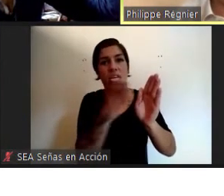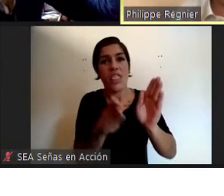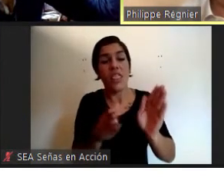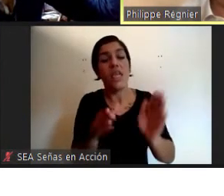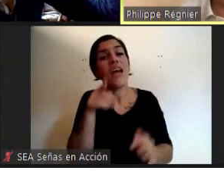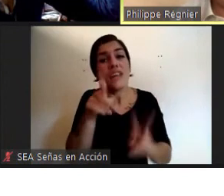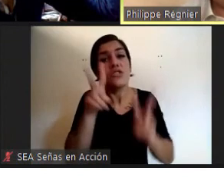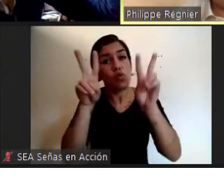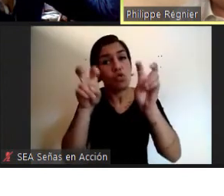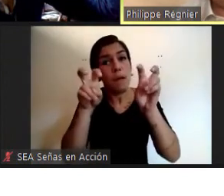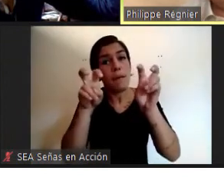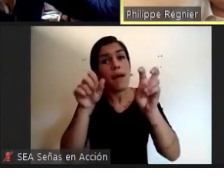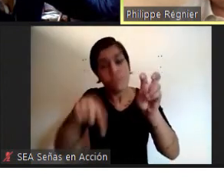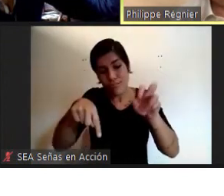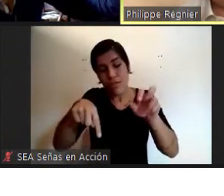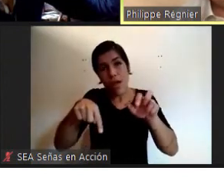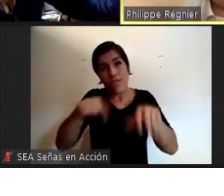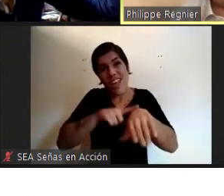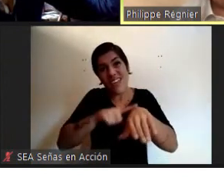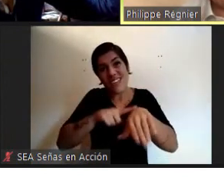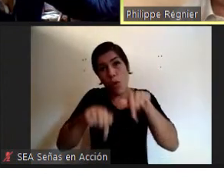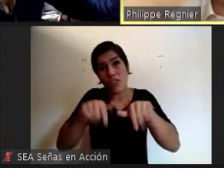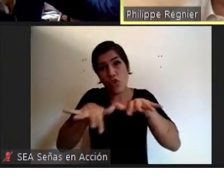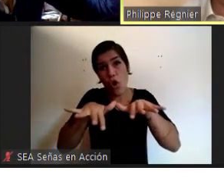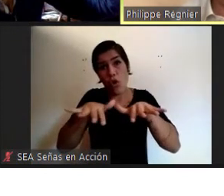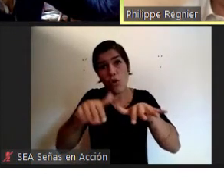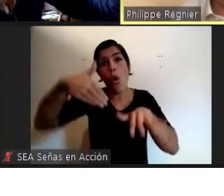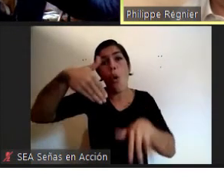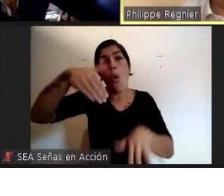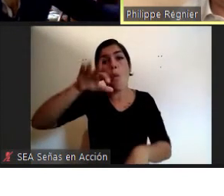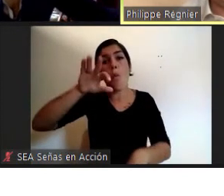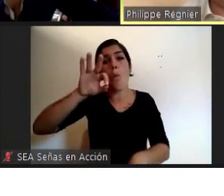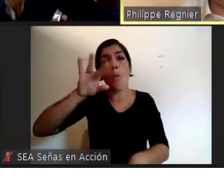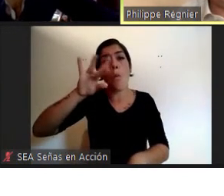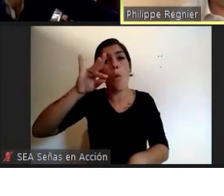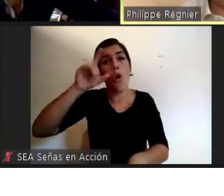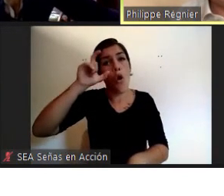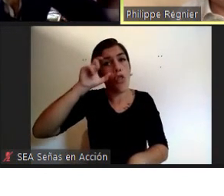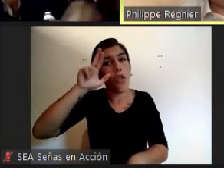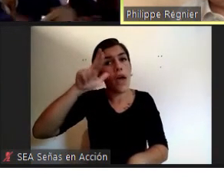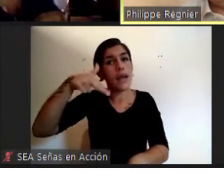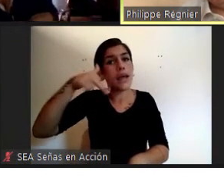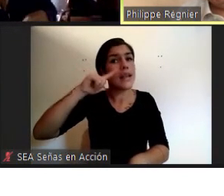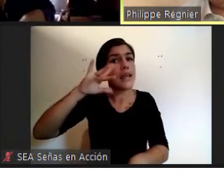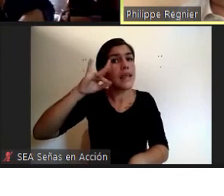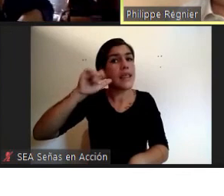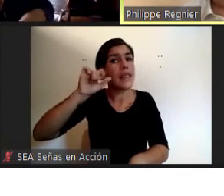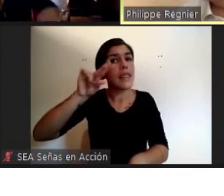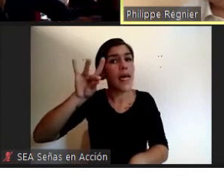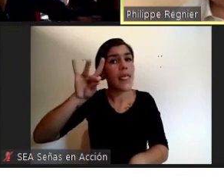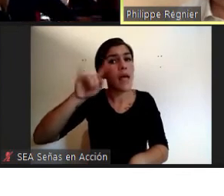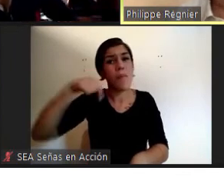maybe at this day and age, we have to go to something that will be slower.